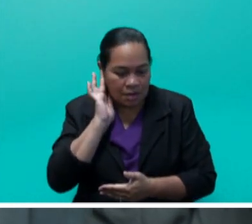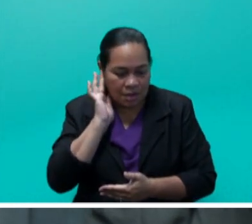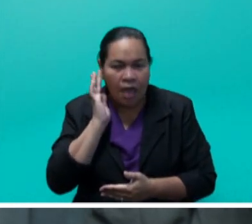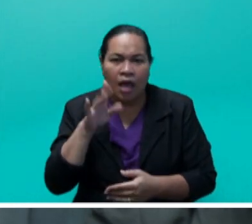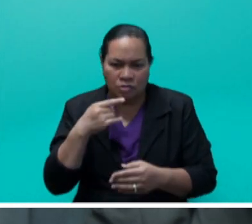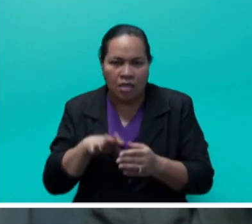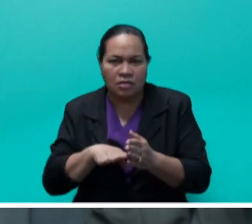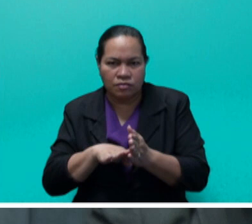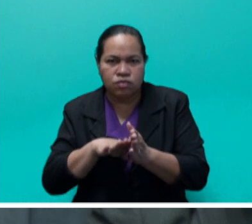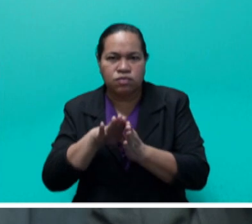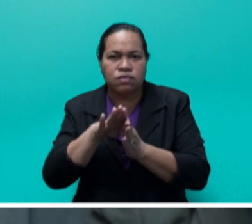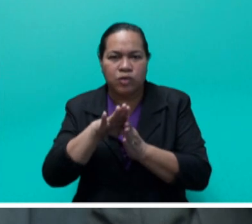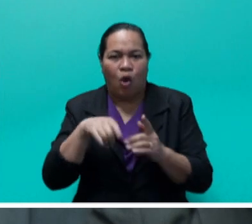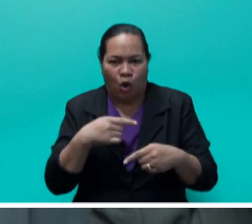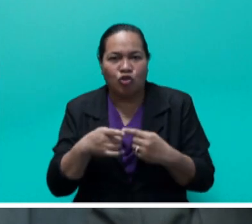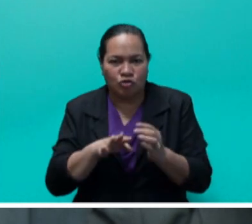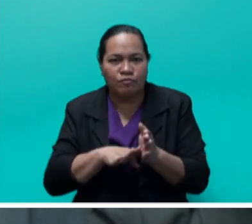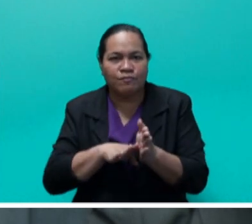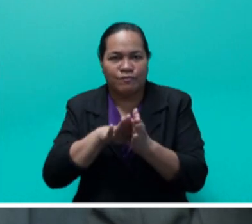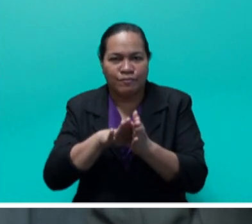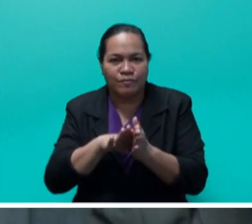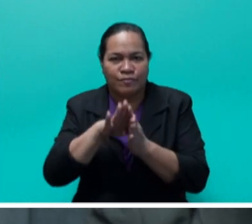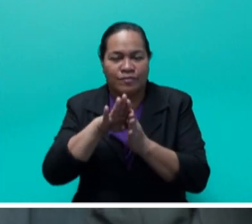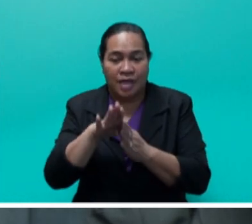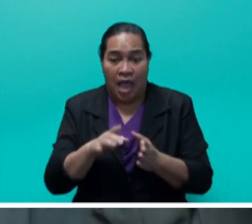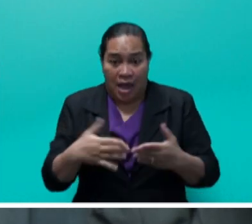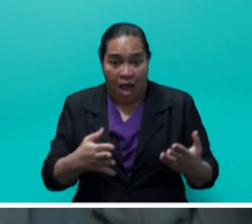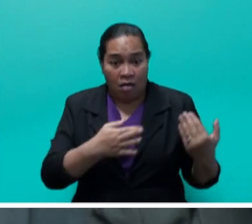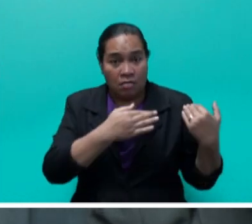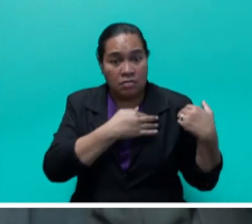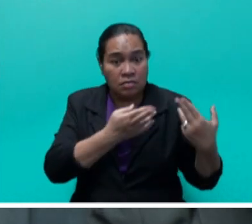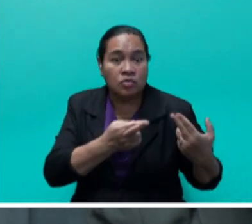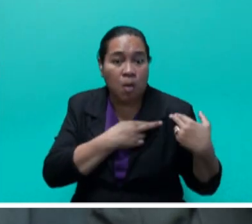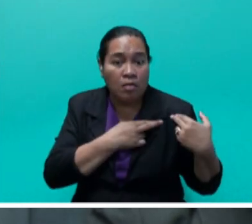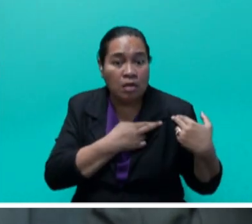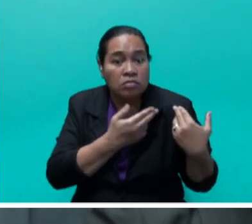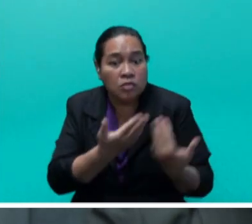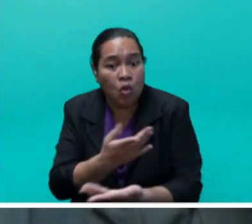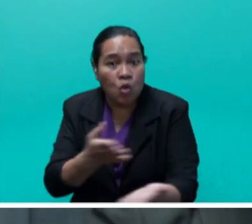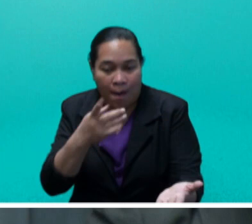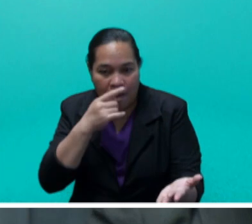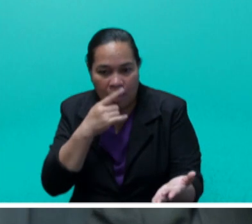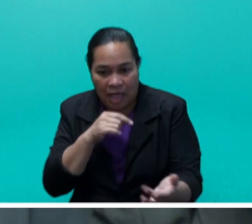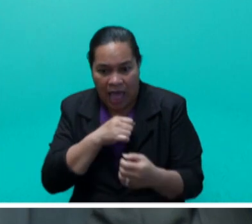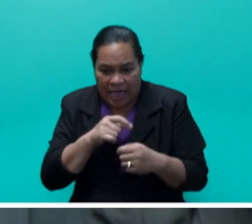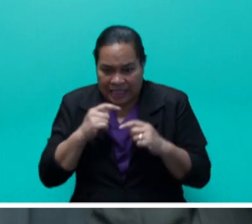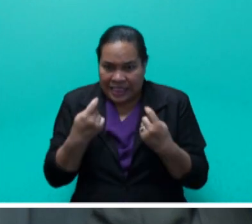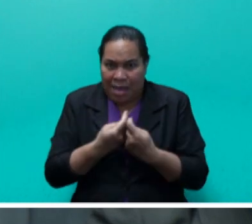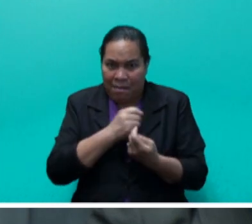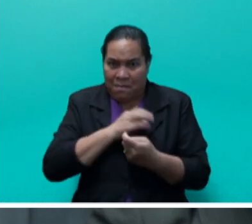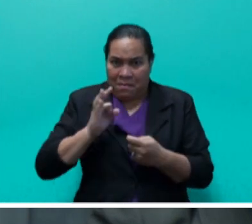upwards from here. The onus is now on our people, the team I worked with, fisheries and the